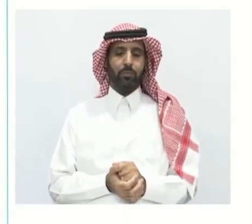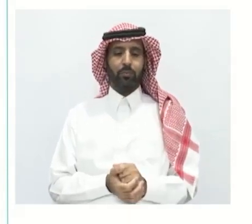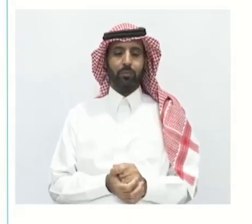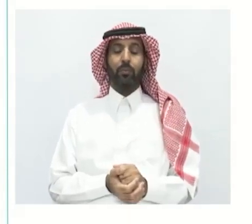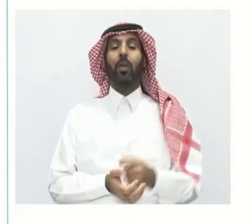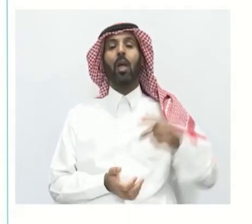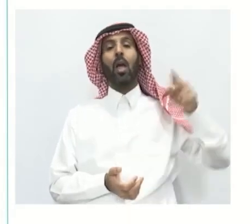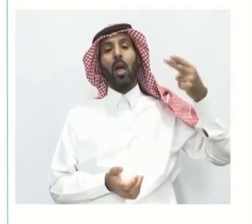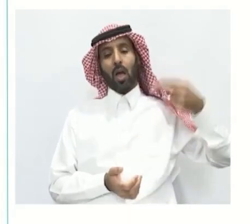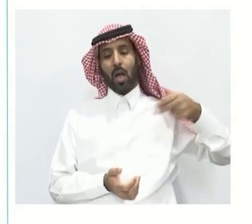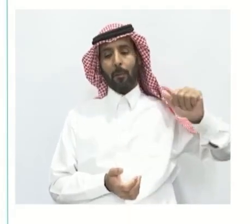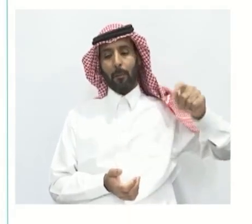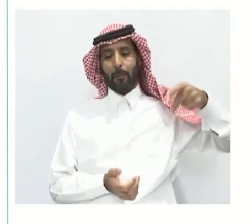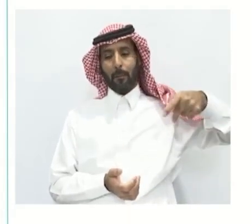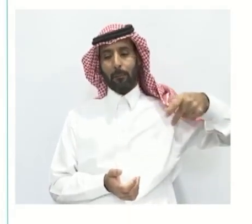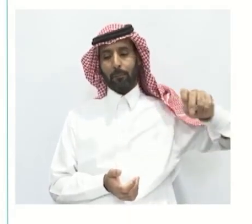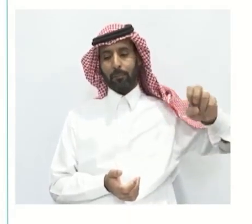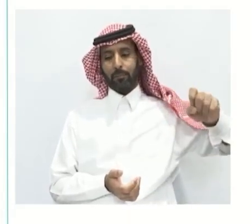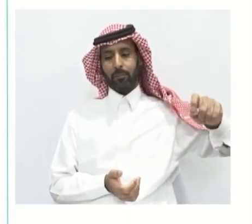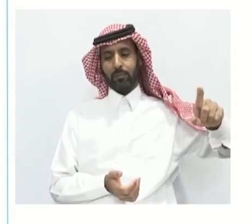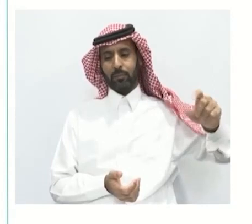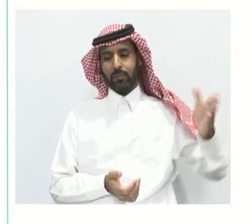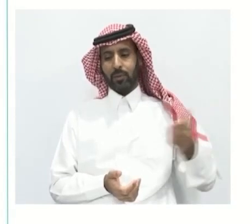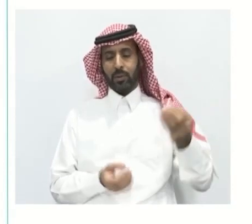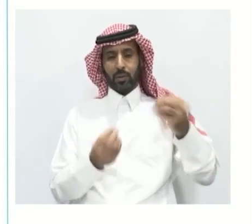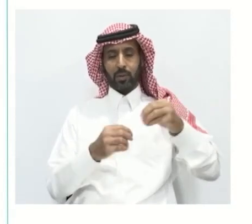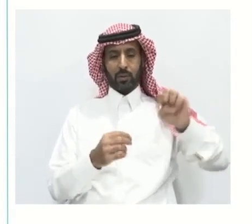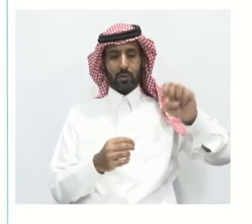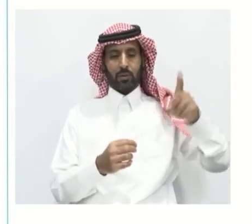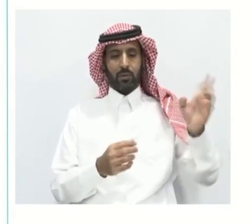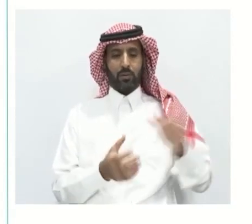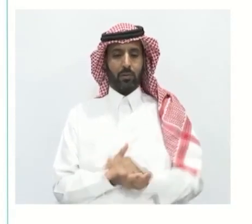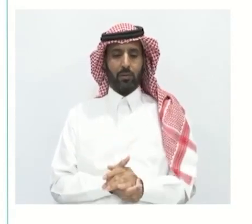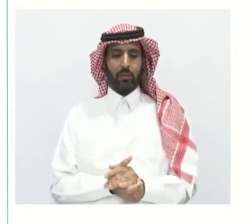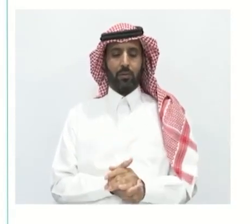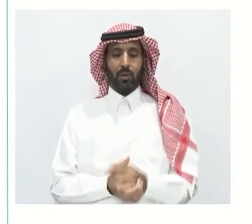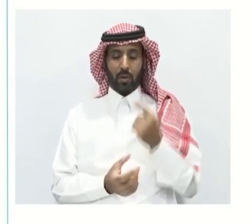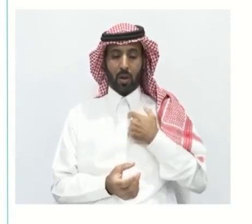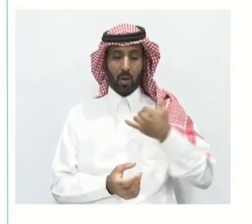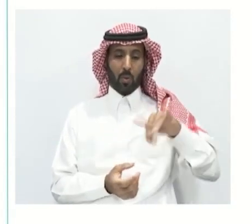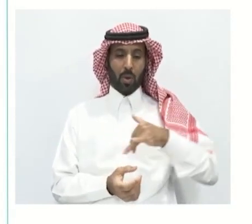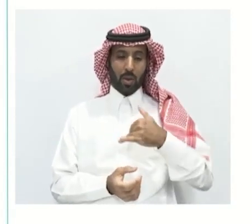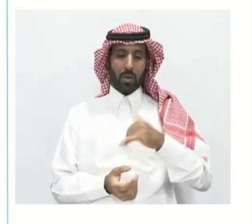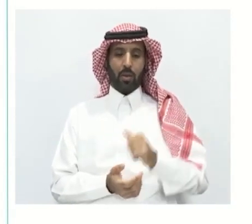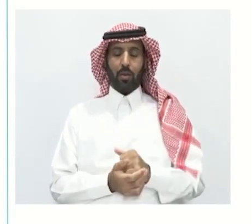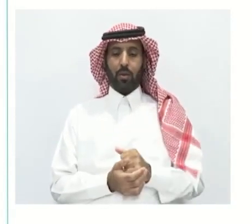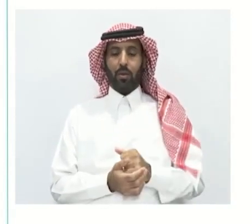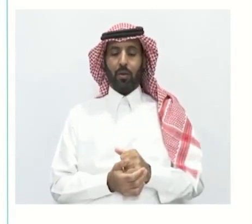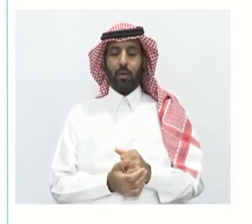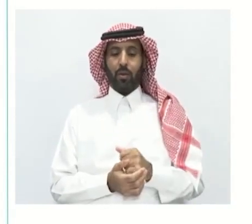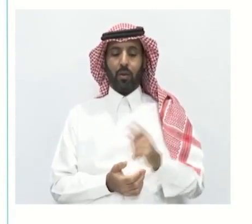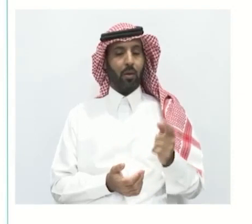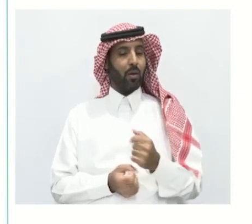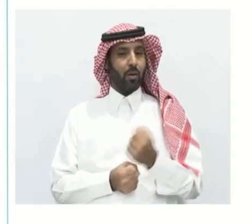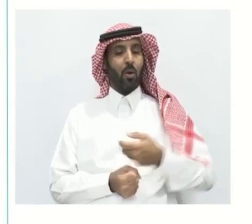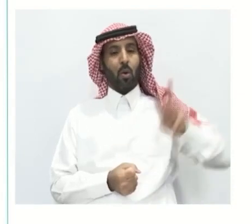Yes, happened. A regular verb, just added the ed. Imad, I go. What's the